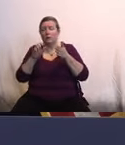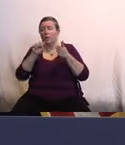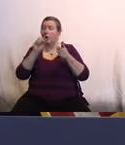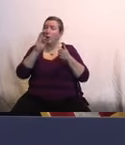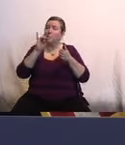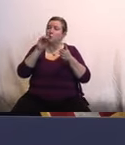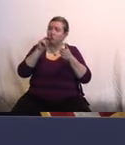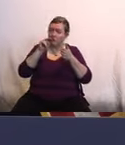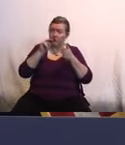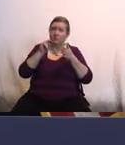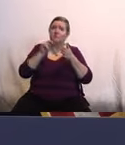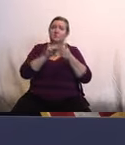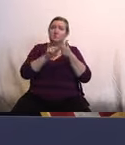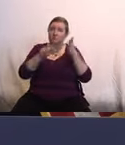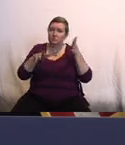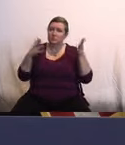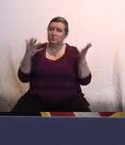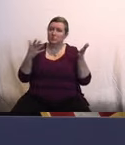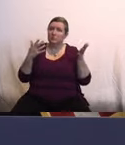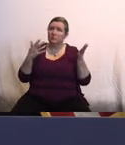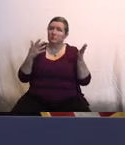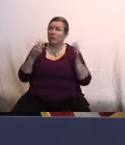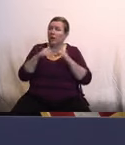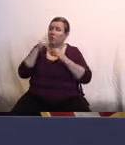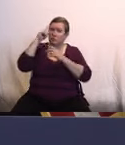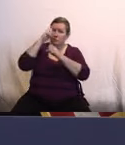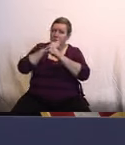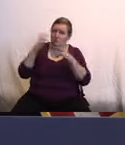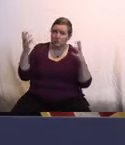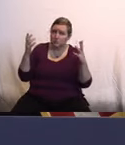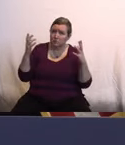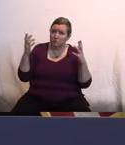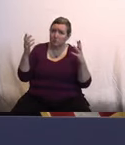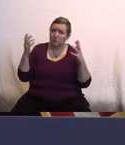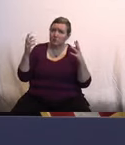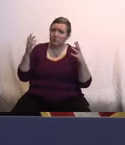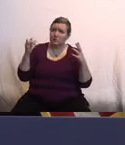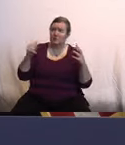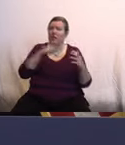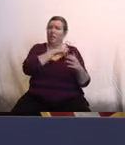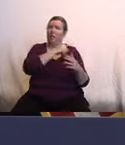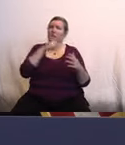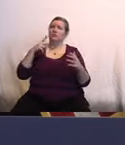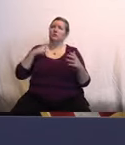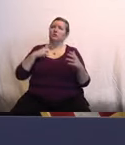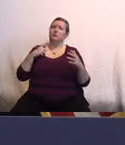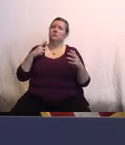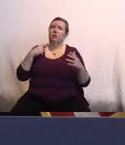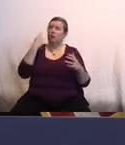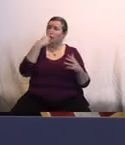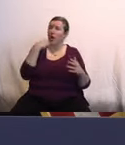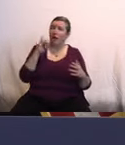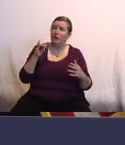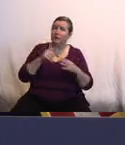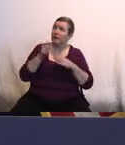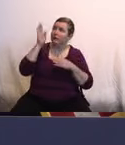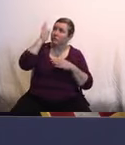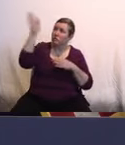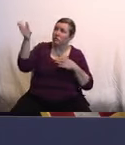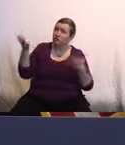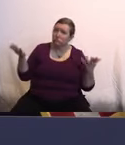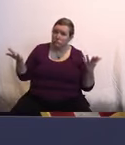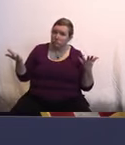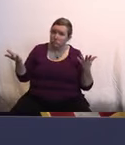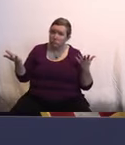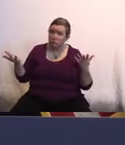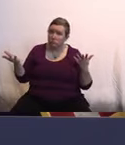Choice Act? And how do you envision the Dobie provision within that legislation playing out? And for the commissioner, how many COVID